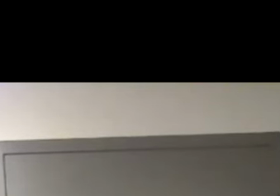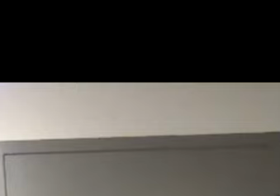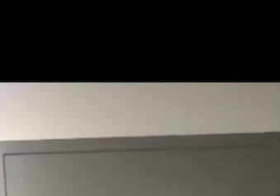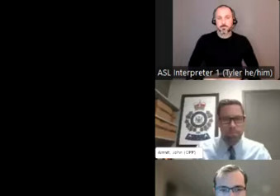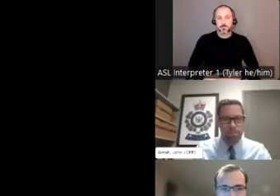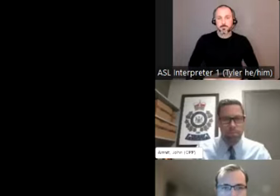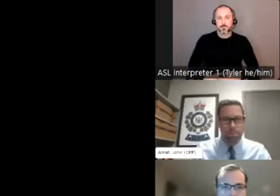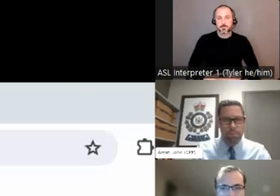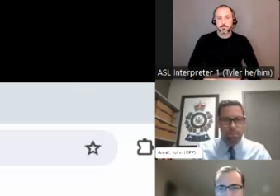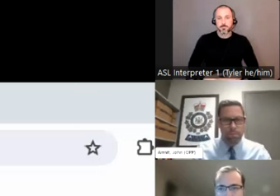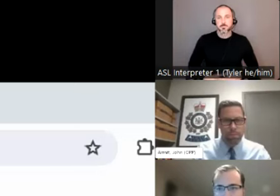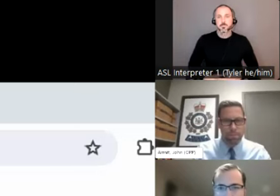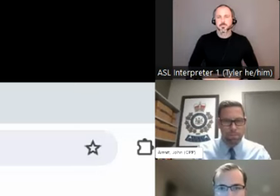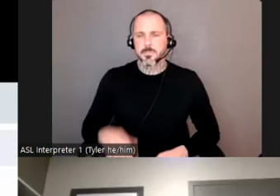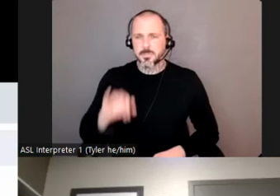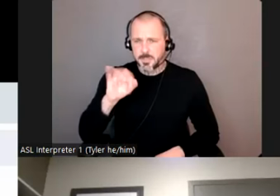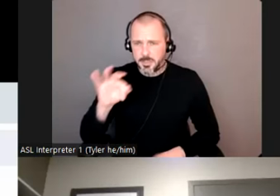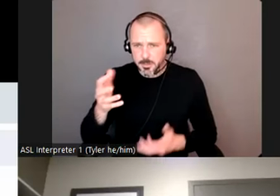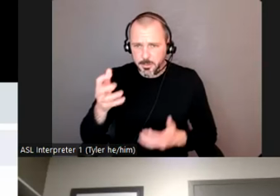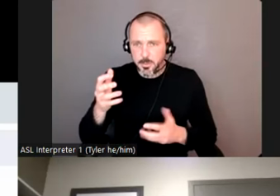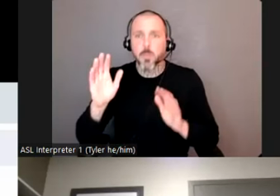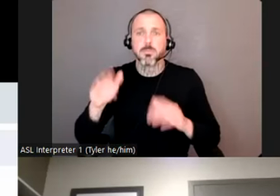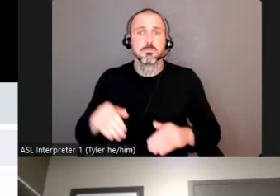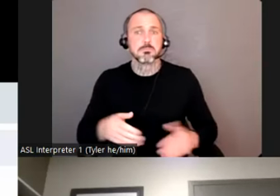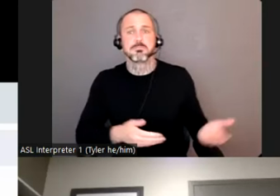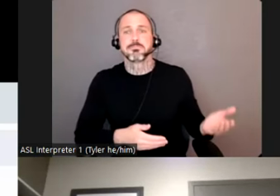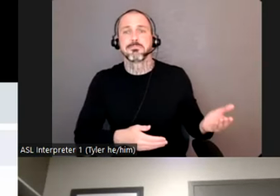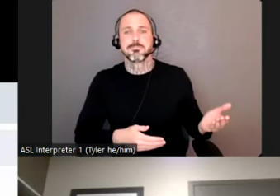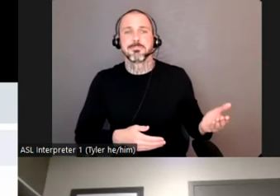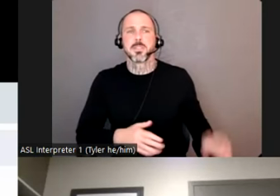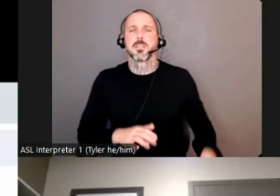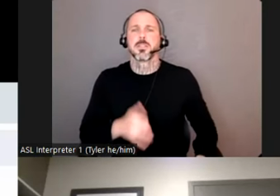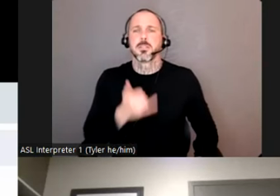Jeff, did you want me to put, oh, there it goes. Oh, wrong screen.